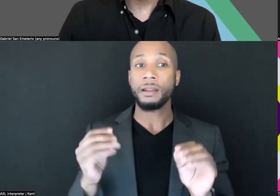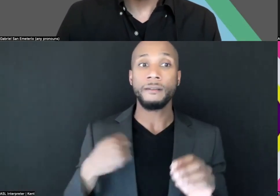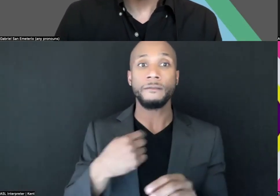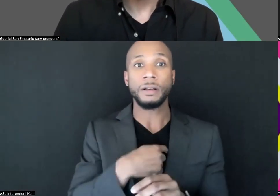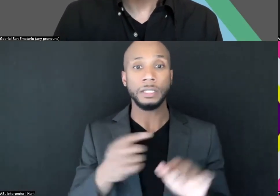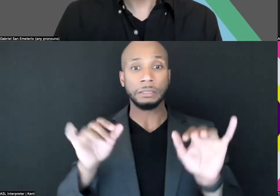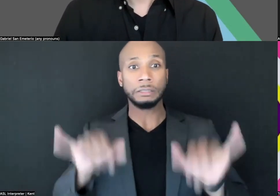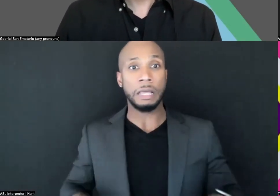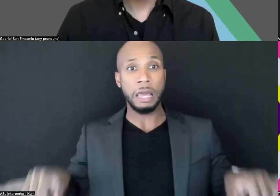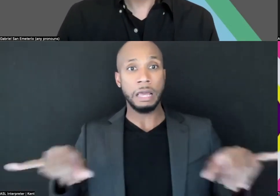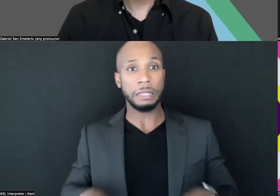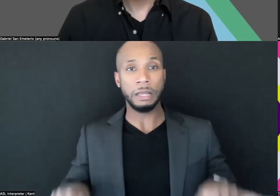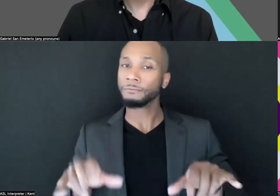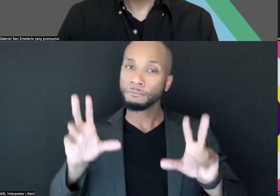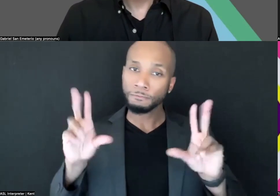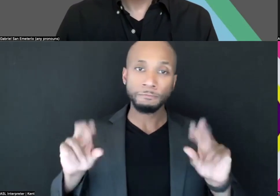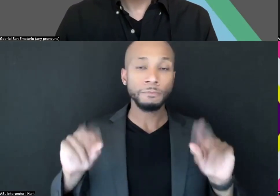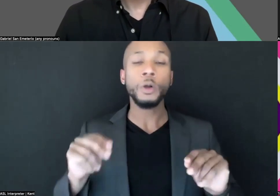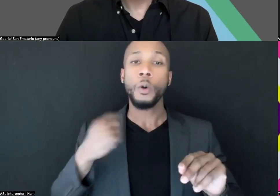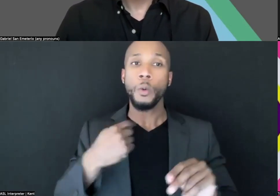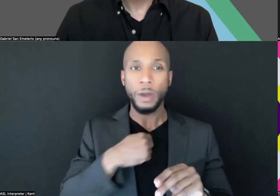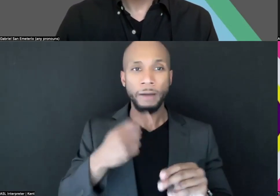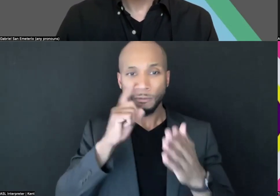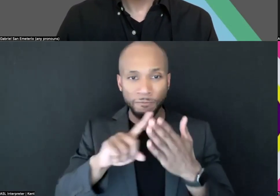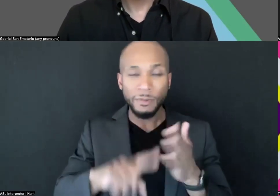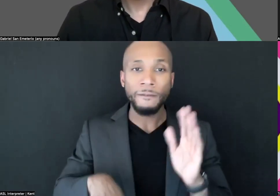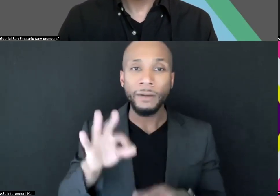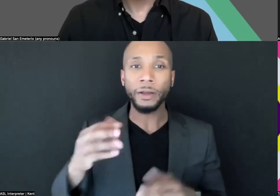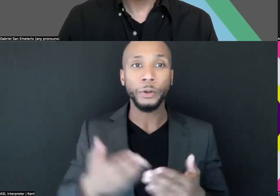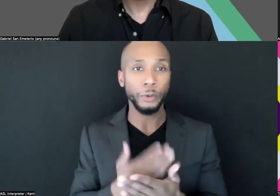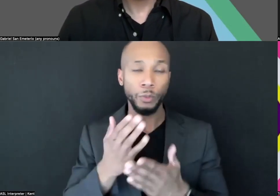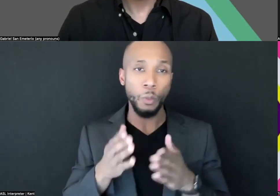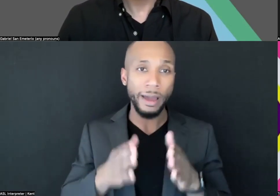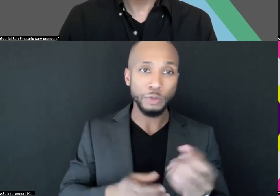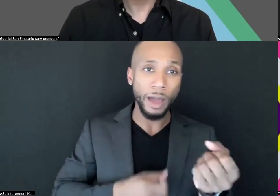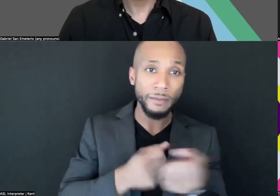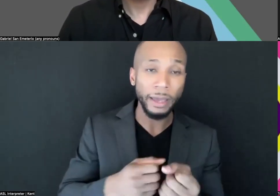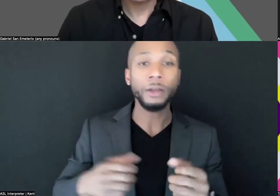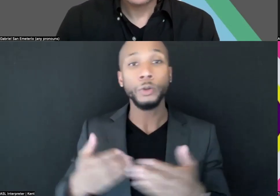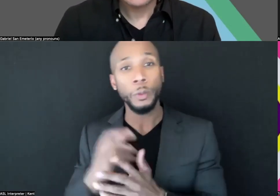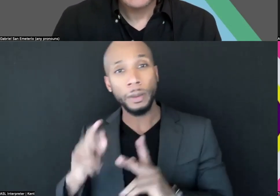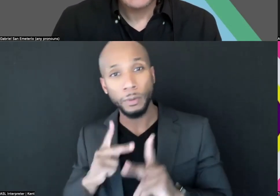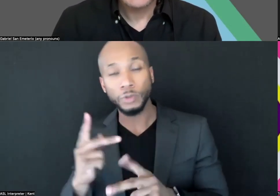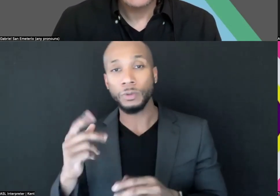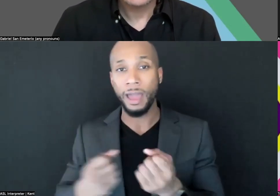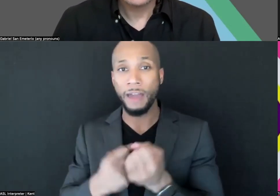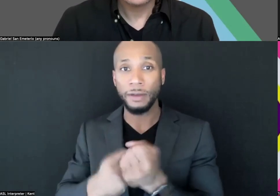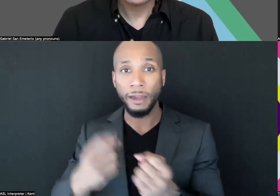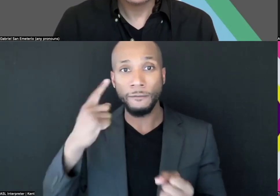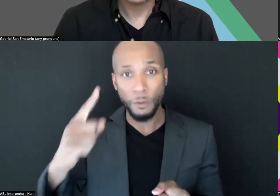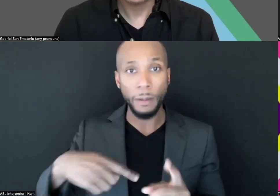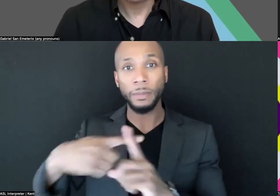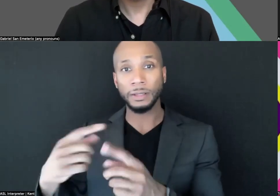same place forever, that we find new ways to advocate and new folks to advocate for and with. The world